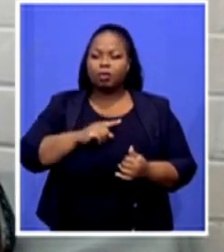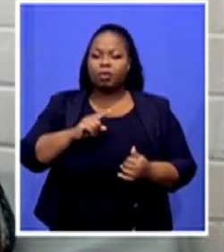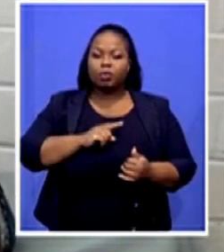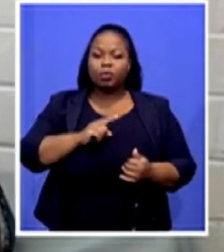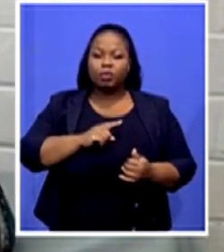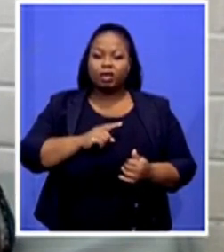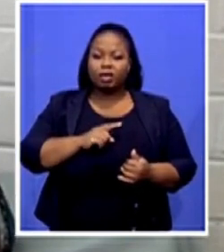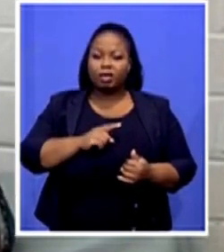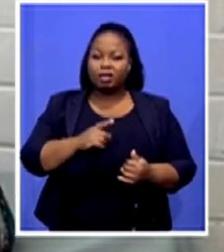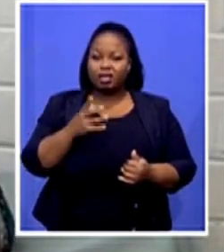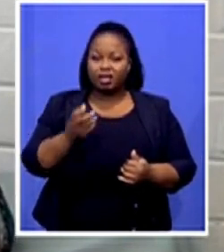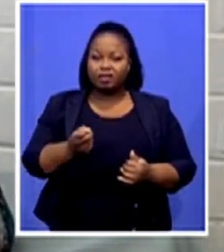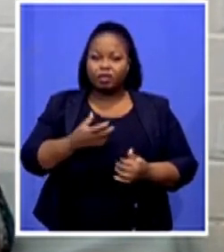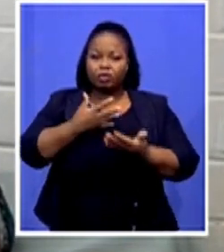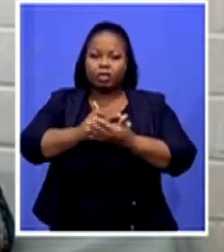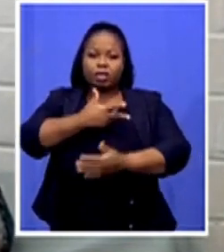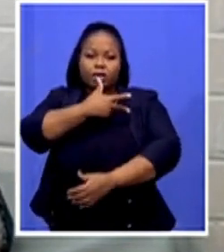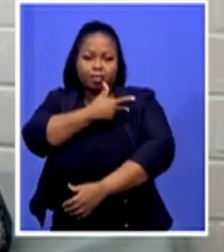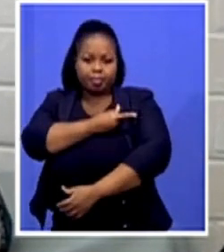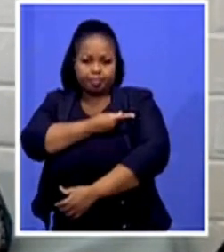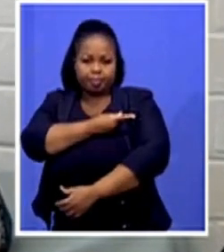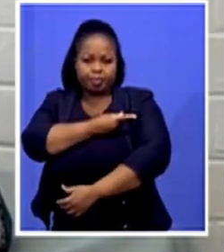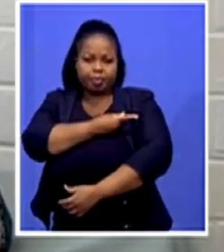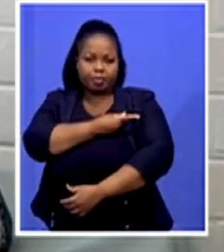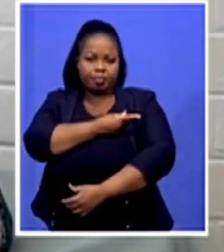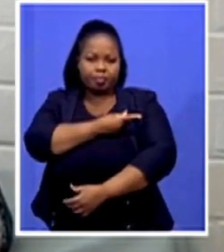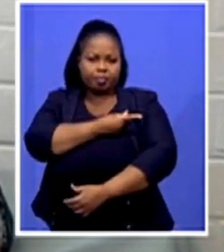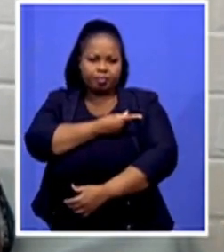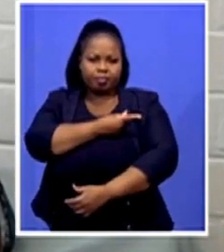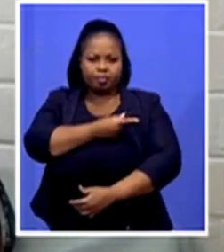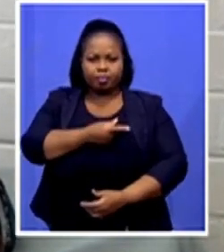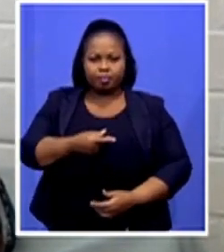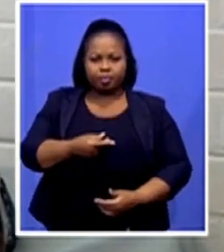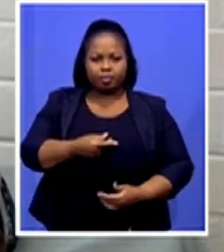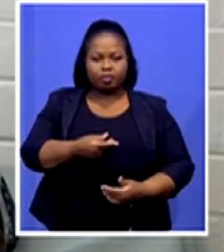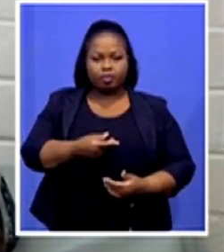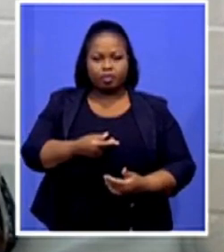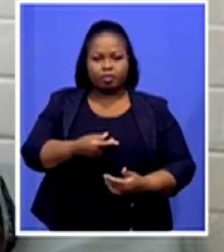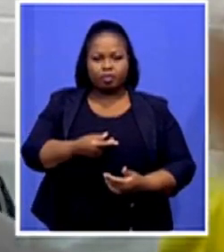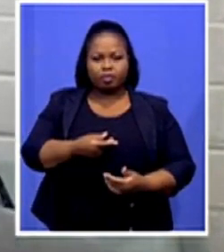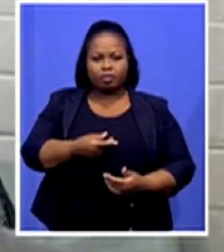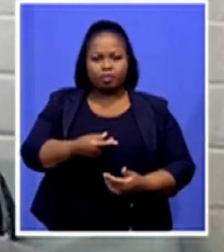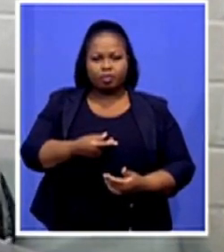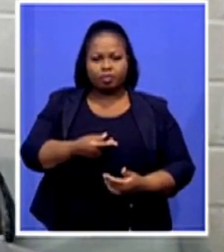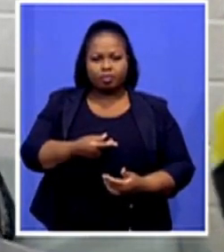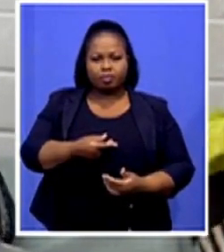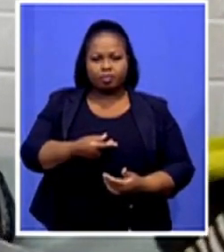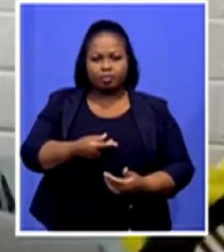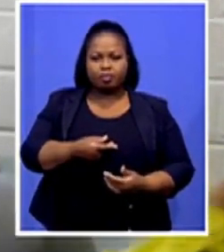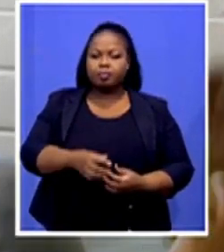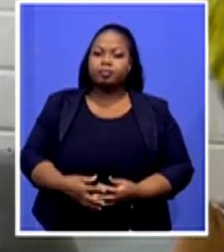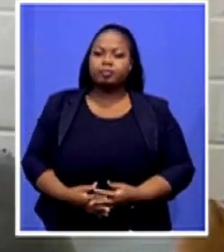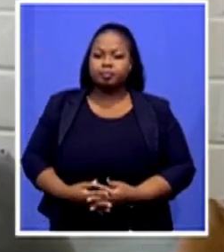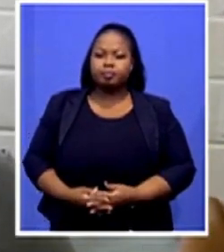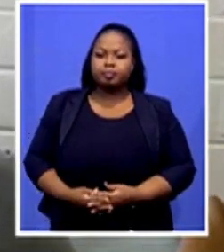a sore arm or feel a little bit unwell, and then you don't want to impair your arm's functionality.